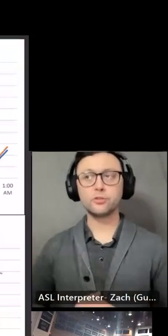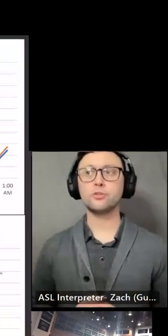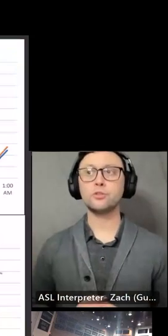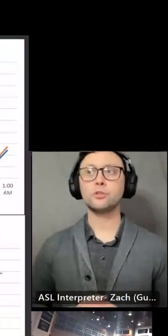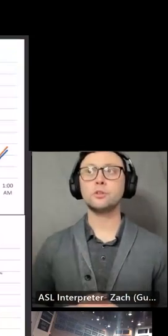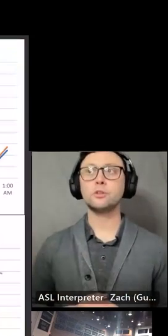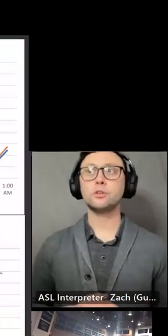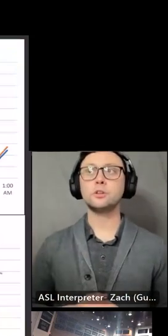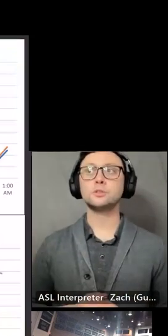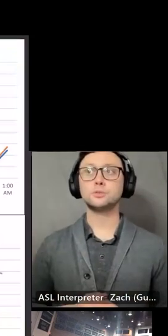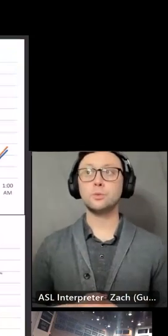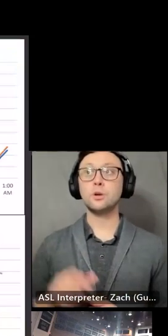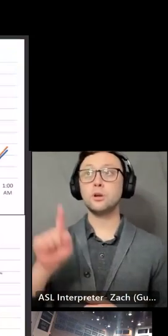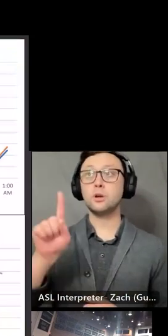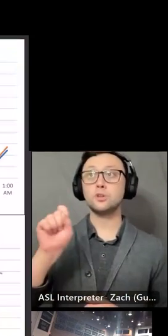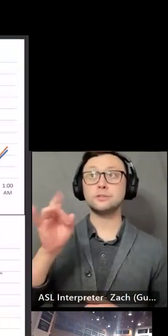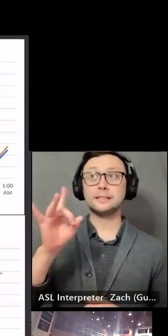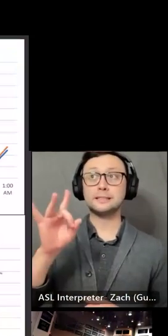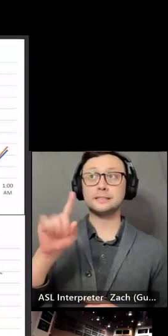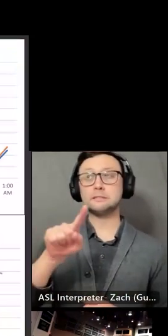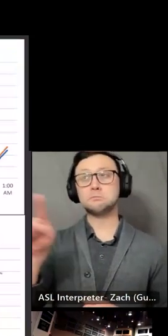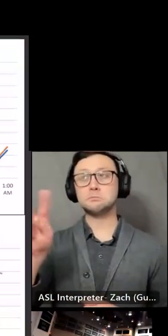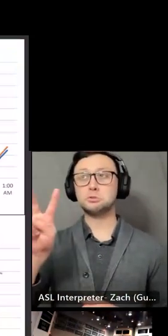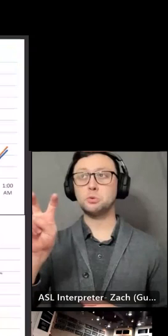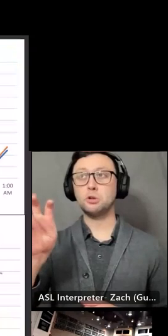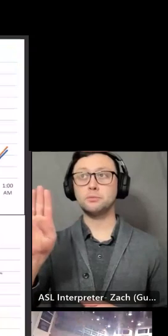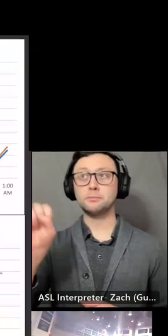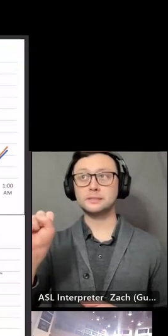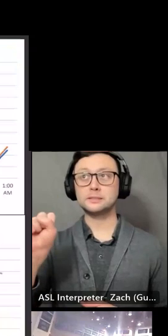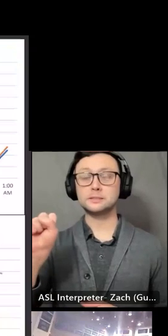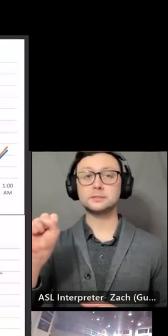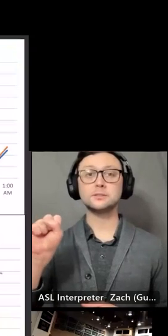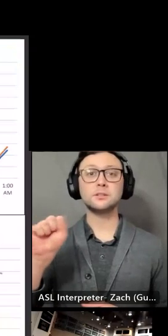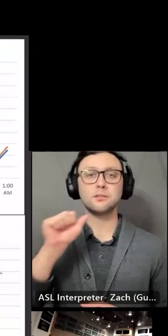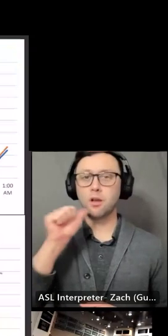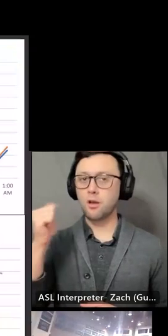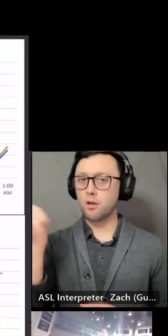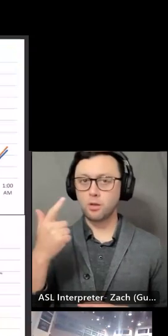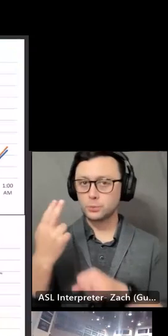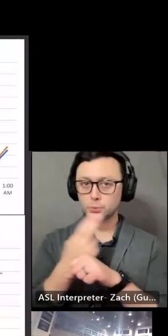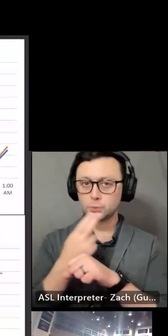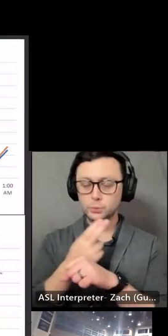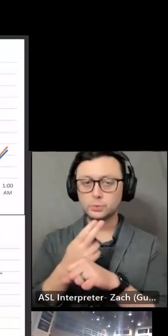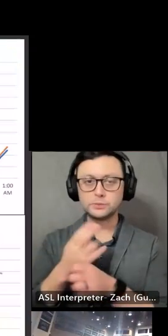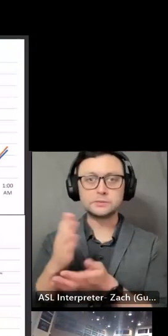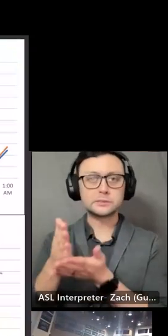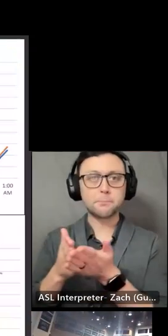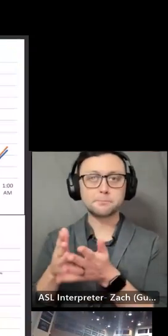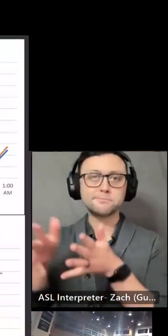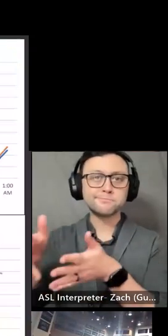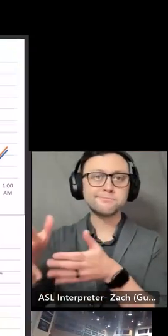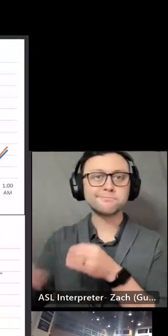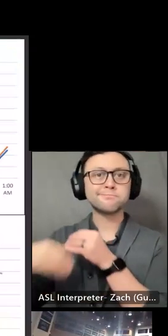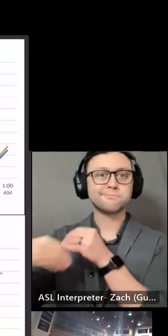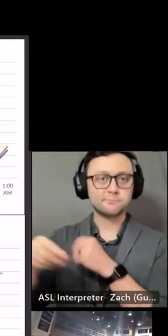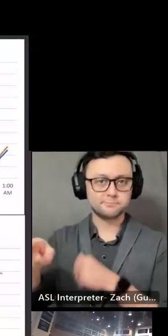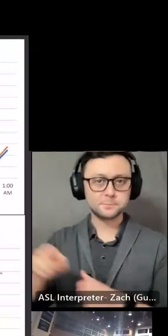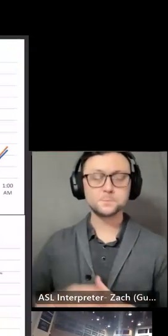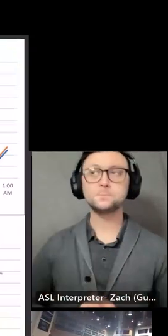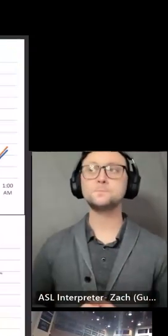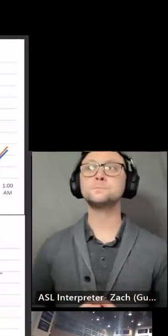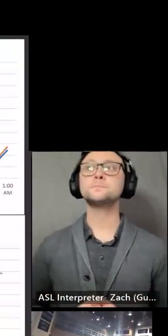buses in service every single day. That's including some spares. And we